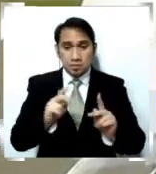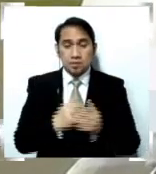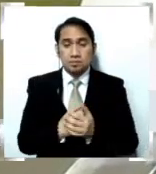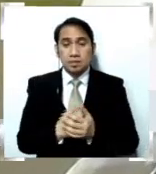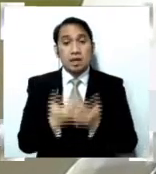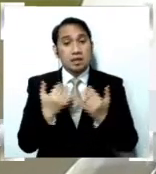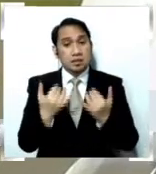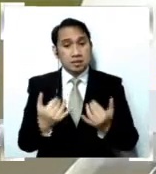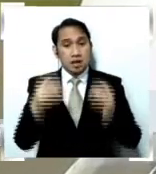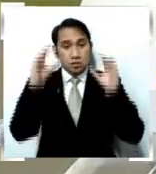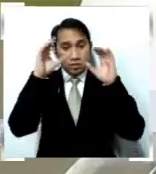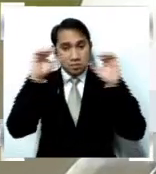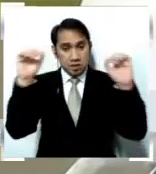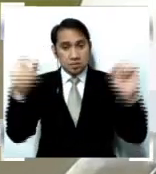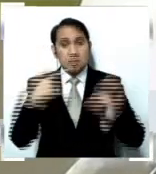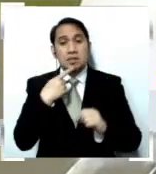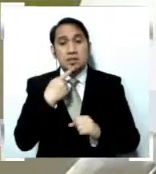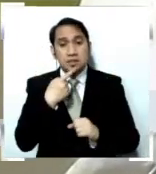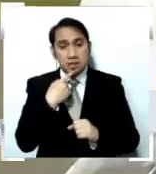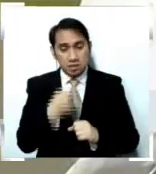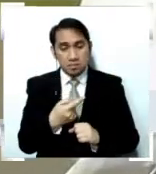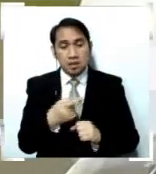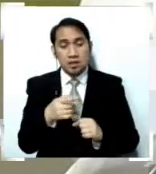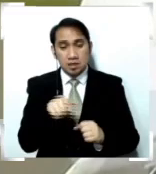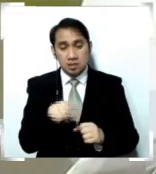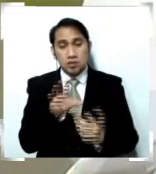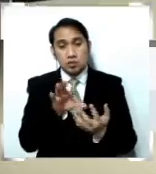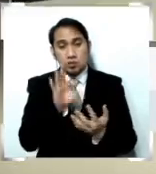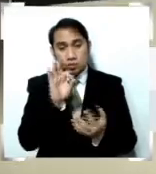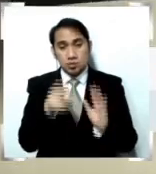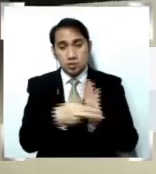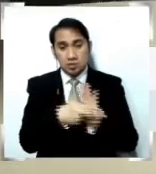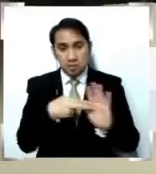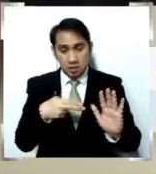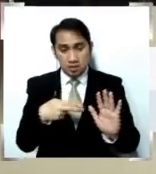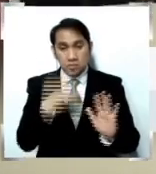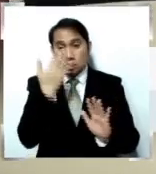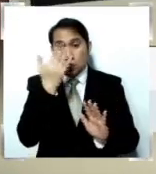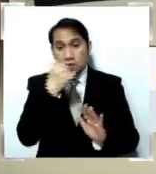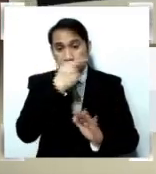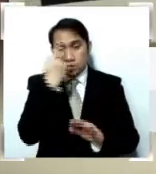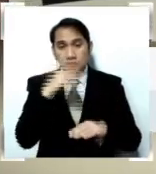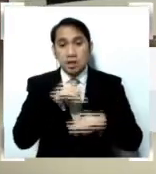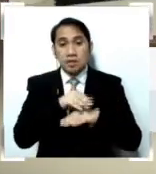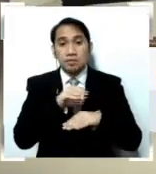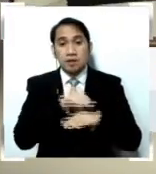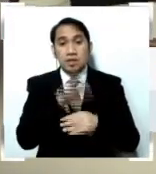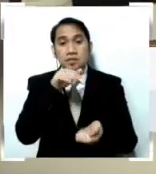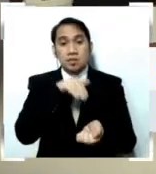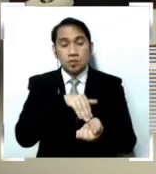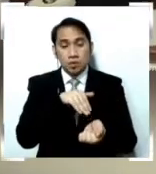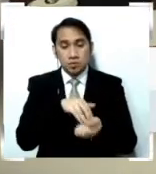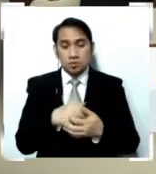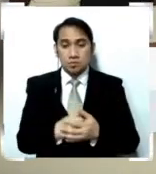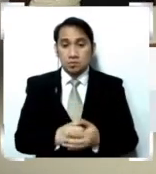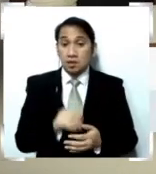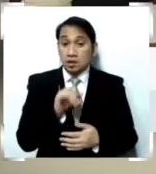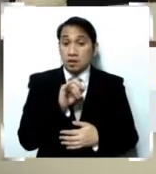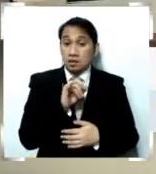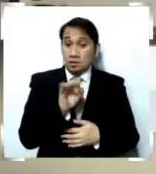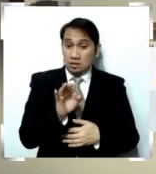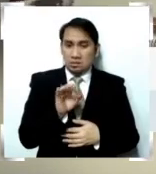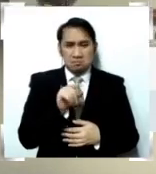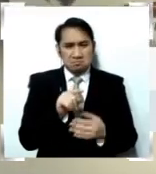this brand upon advice of his doctors, and I will leave it at that. Paano kung makaranas ng adverse side effects si Pangulong